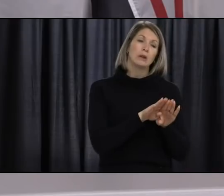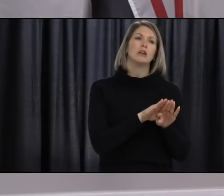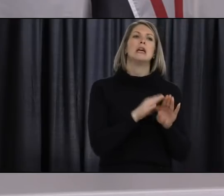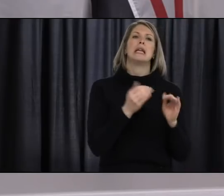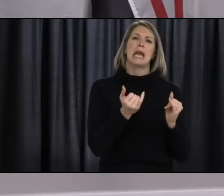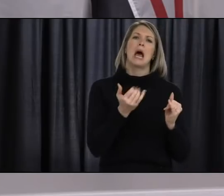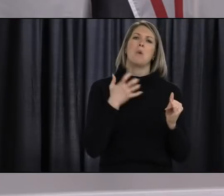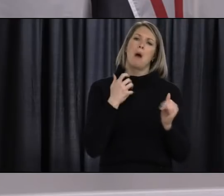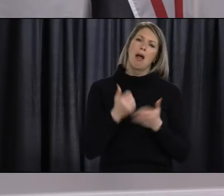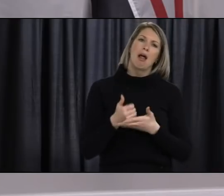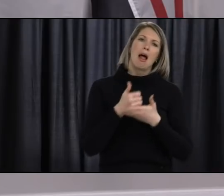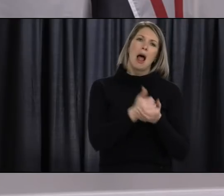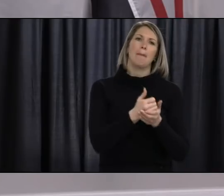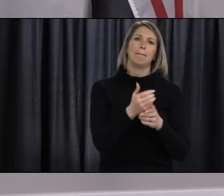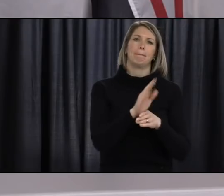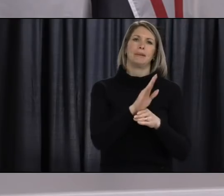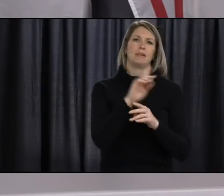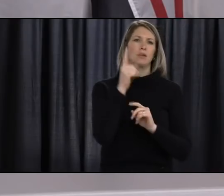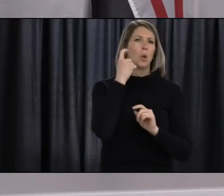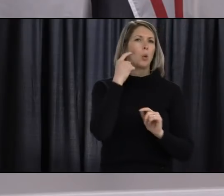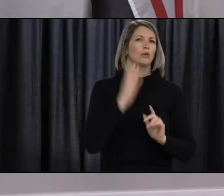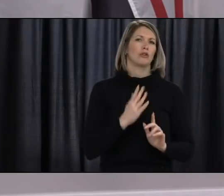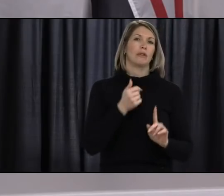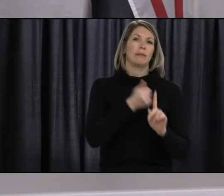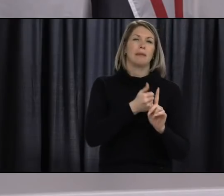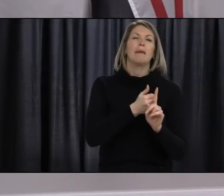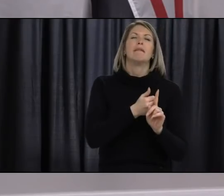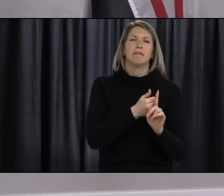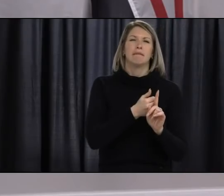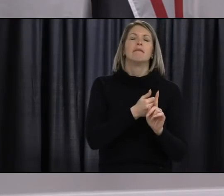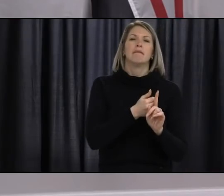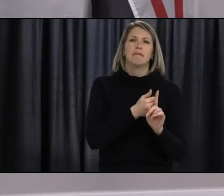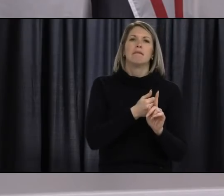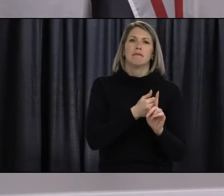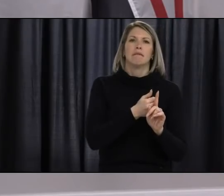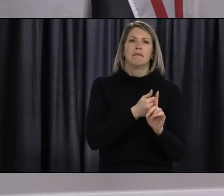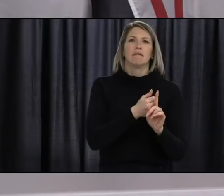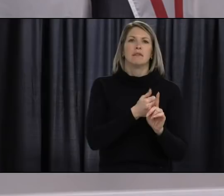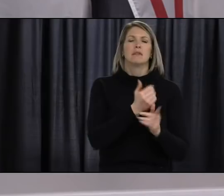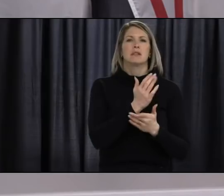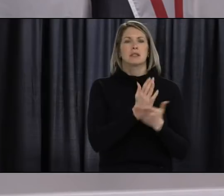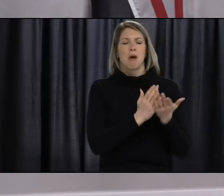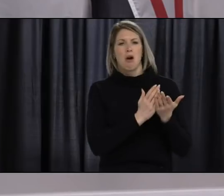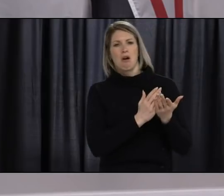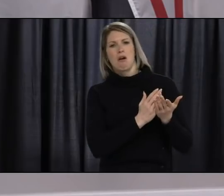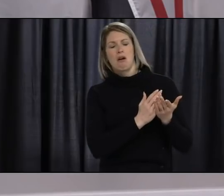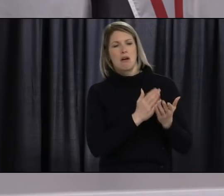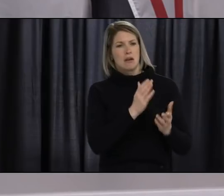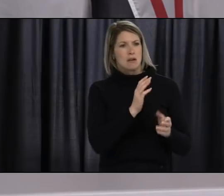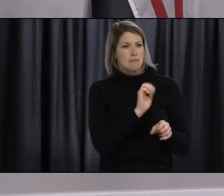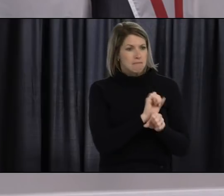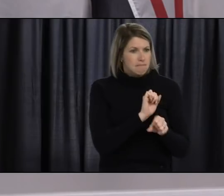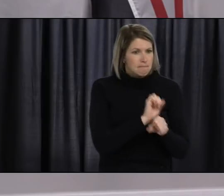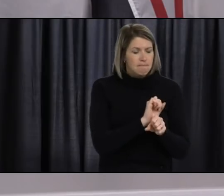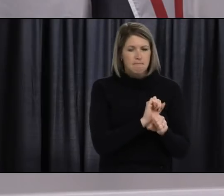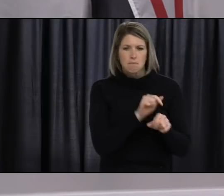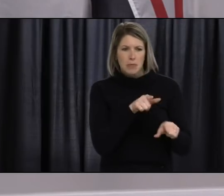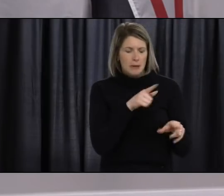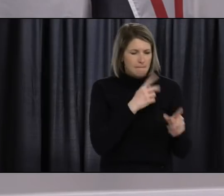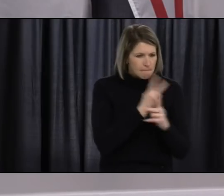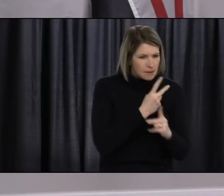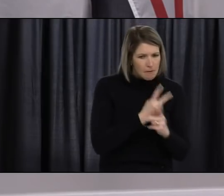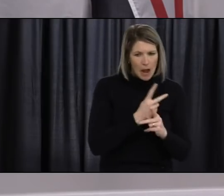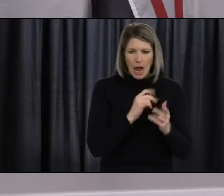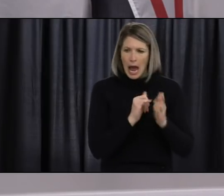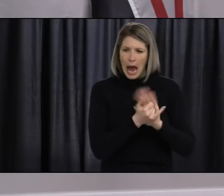we know coming out of this health crisis, it's those small businesses primarily that will be positioned to create employment and put people back to work